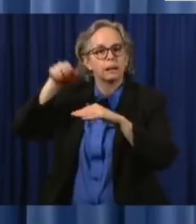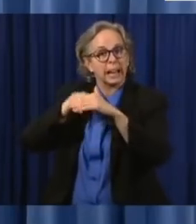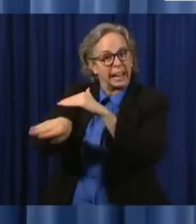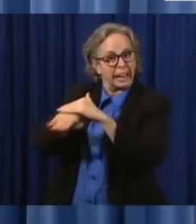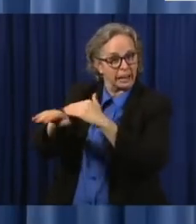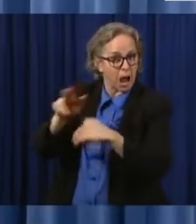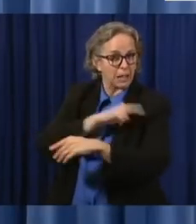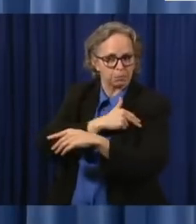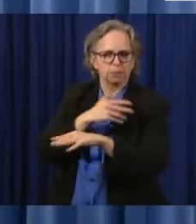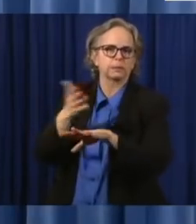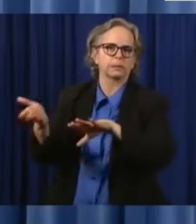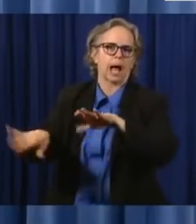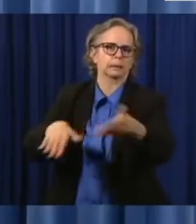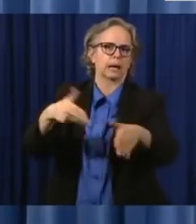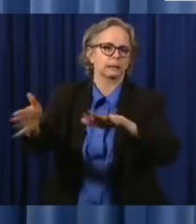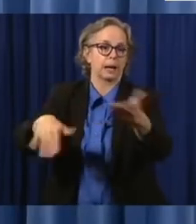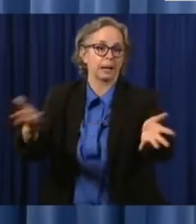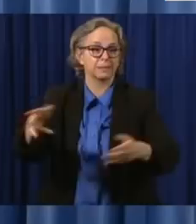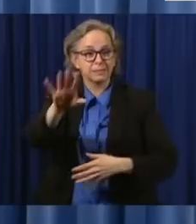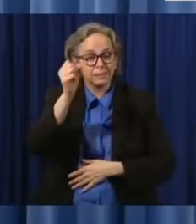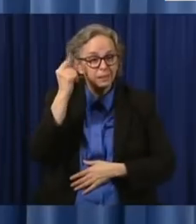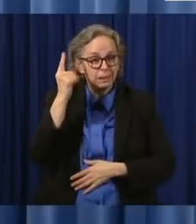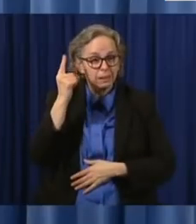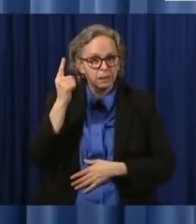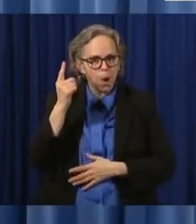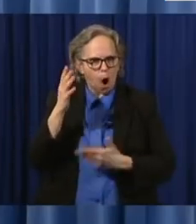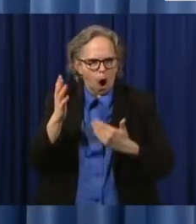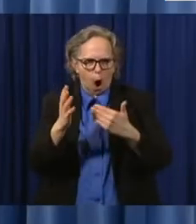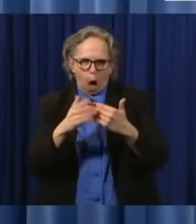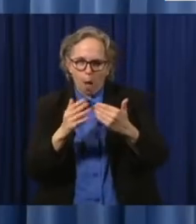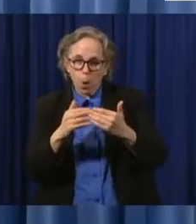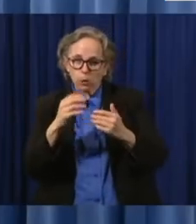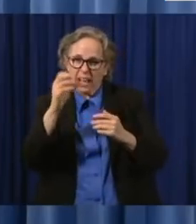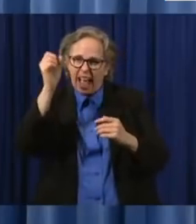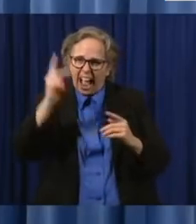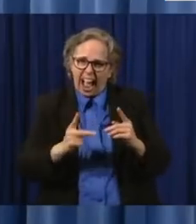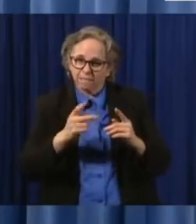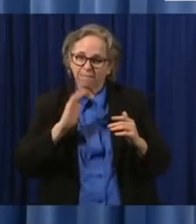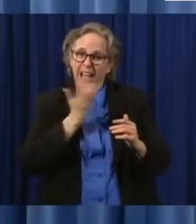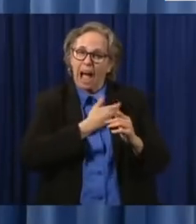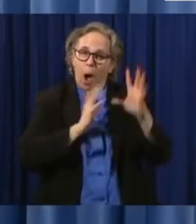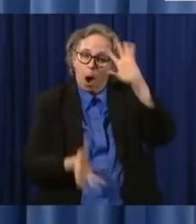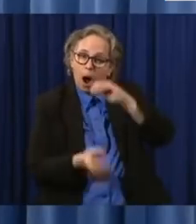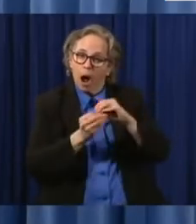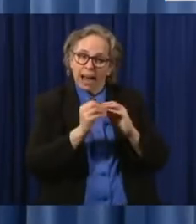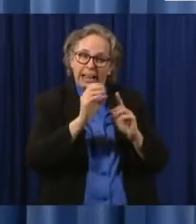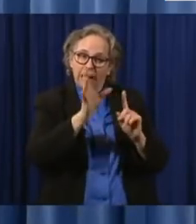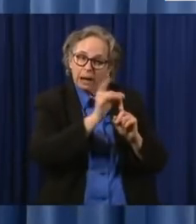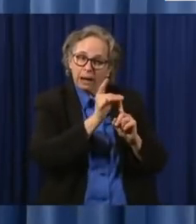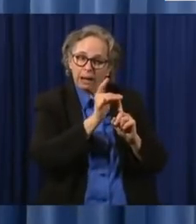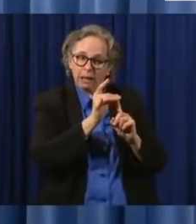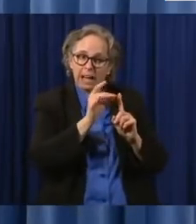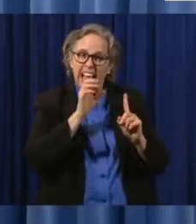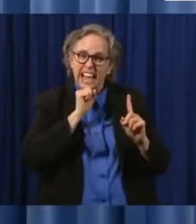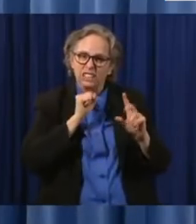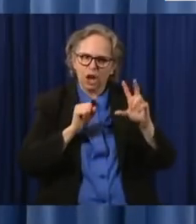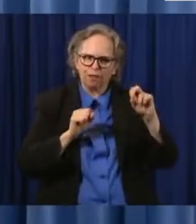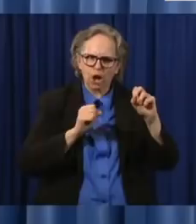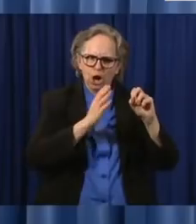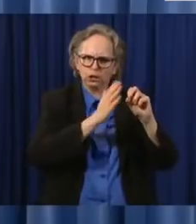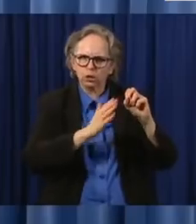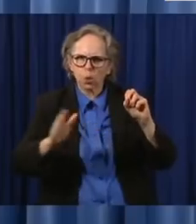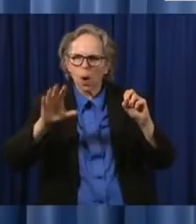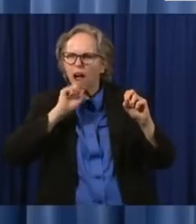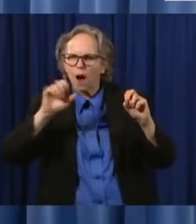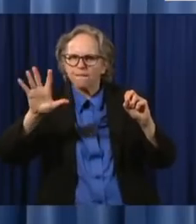of reported COVID-19 cases in Ohio are among adults ages 30 to 59. The